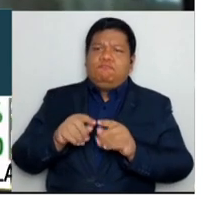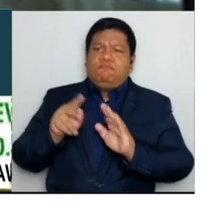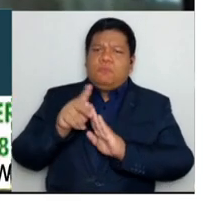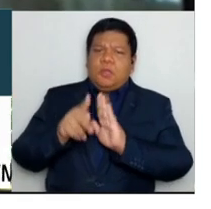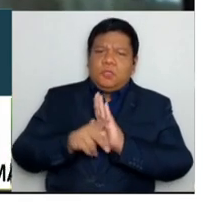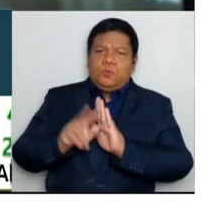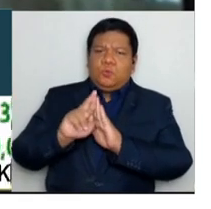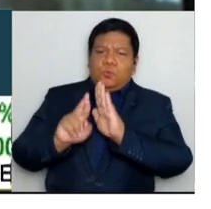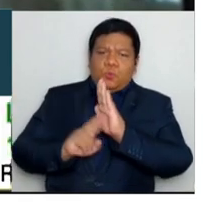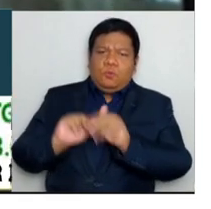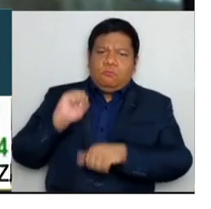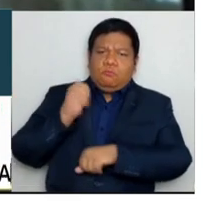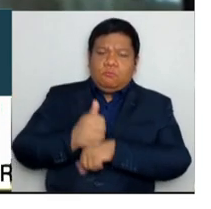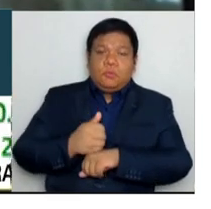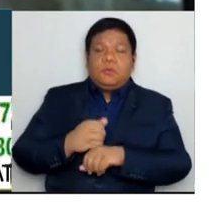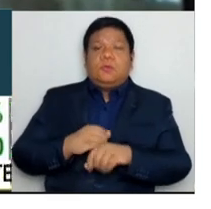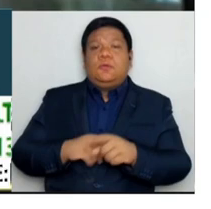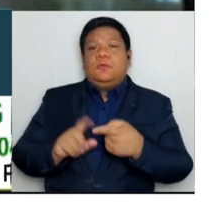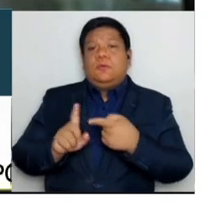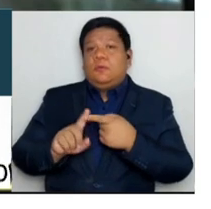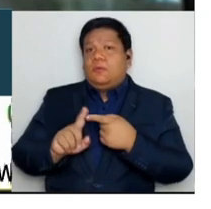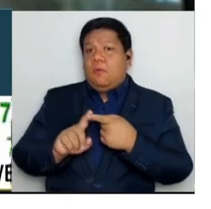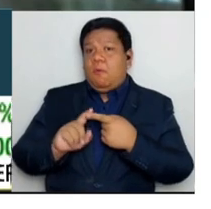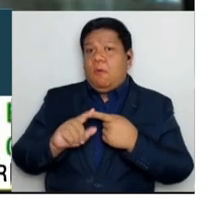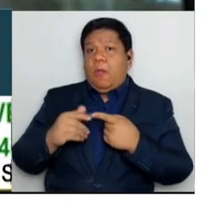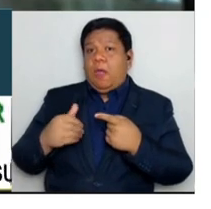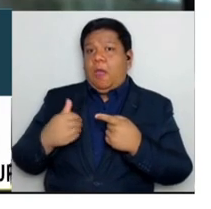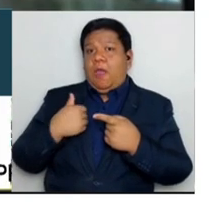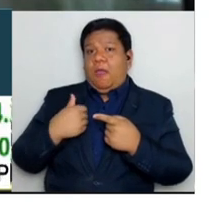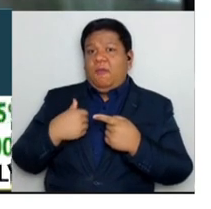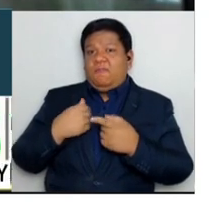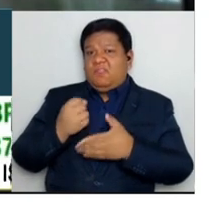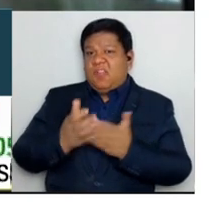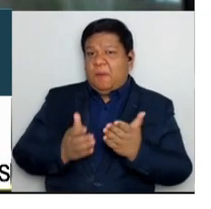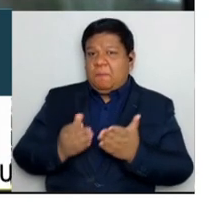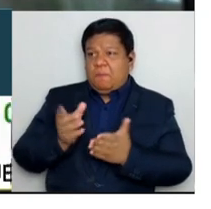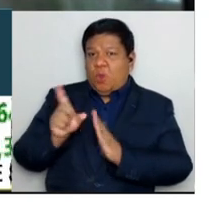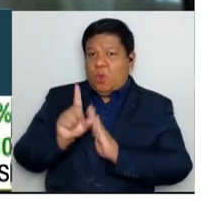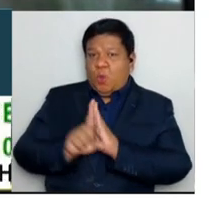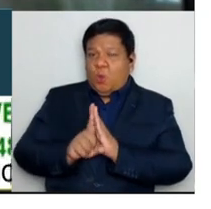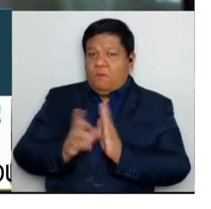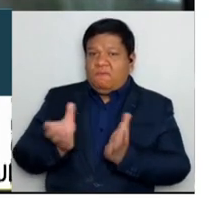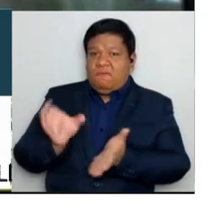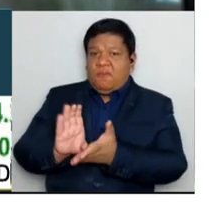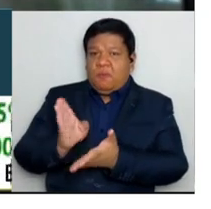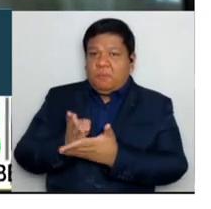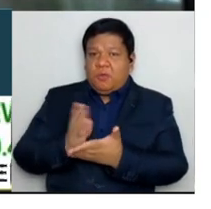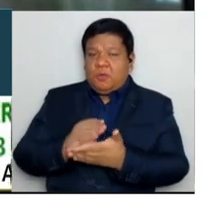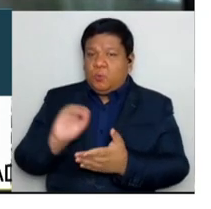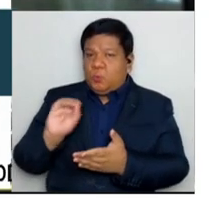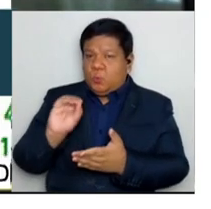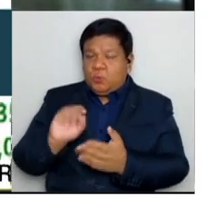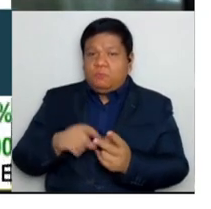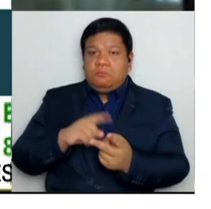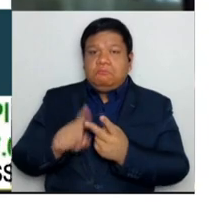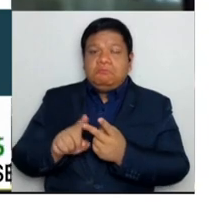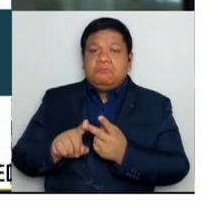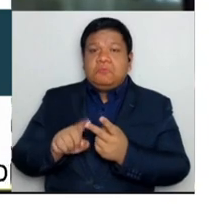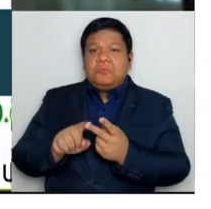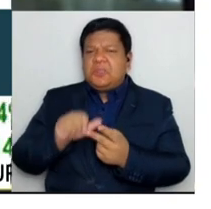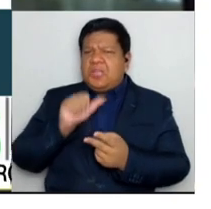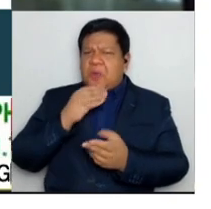mga batas. Una, may mga hindi napopondohang batas. Pangalawa, may mga hindi efficient or maayos